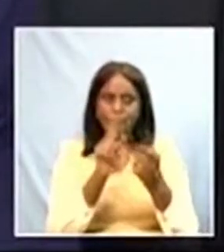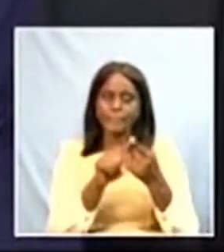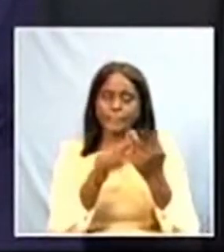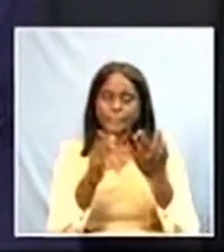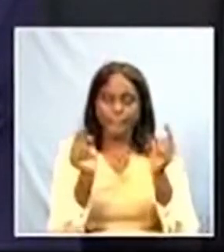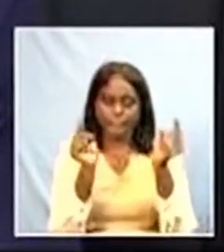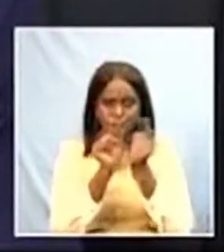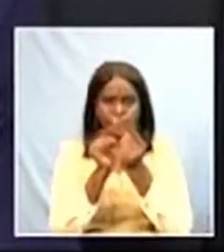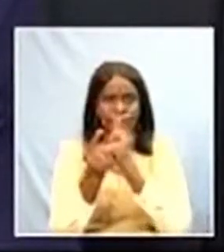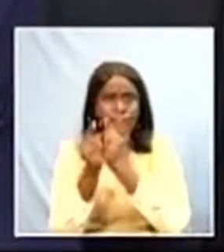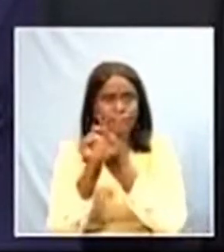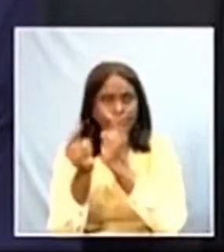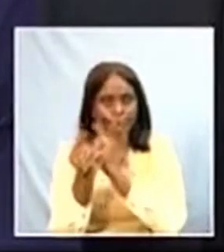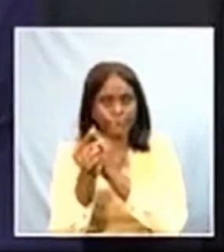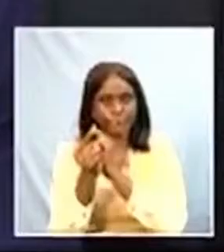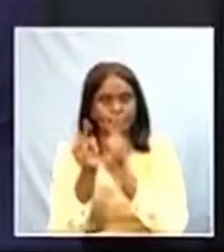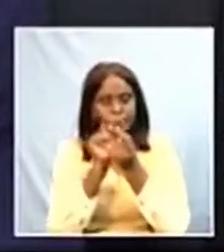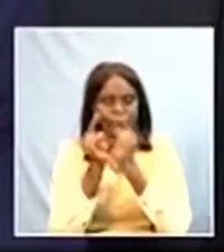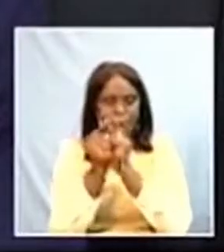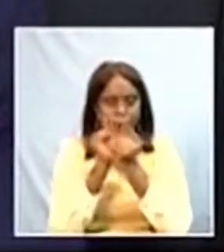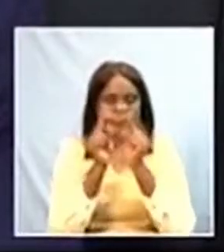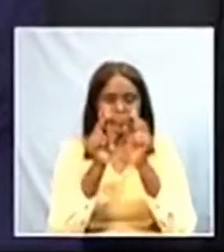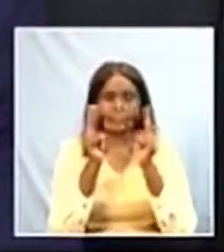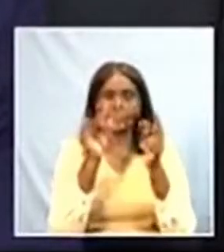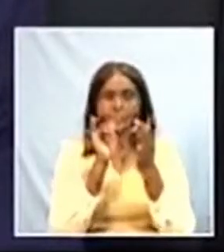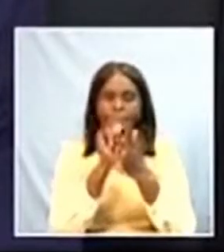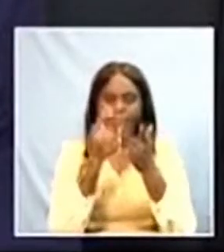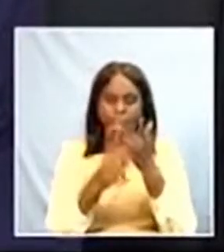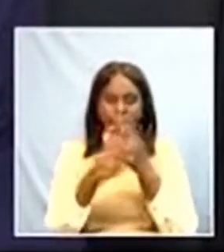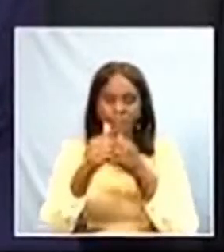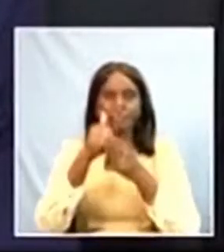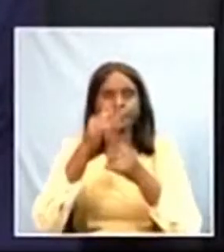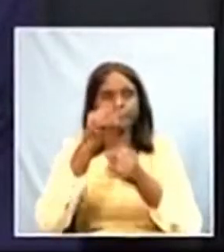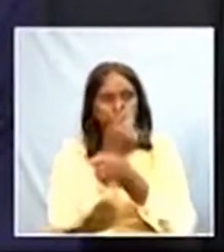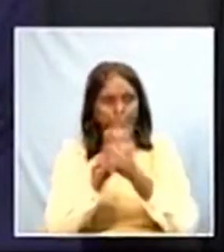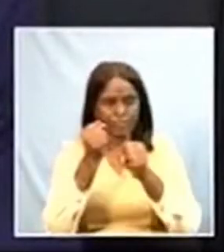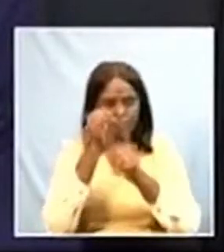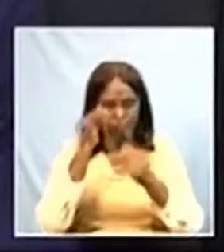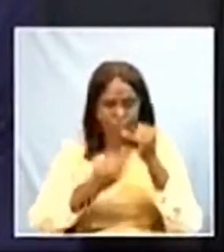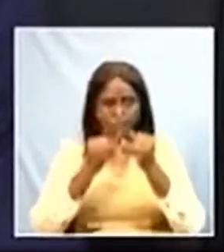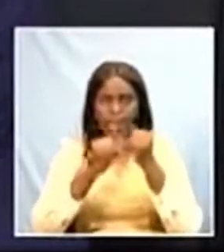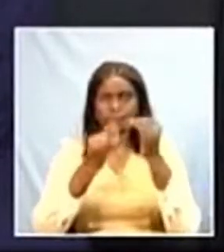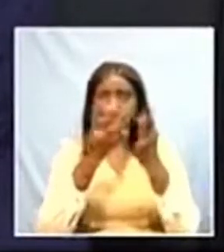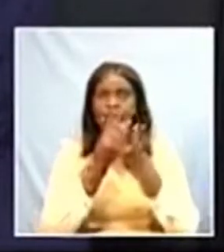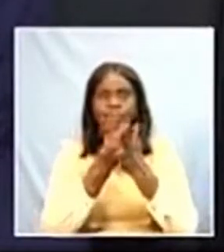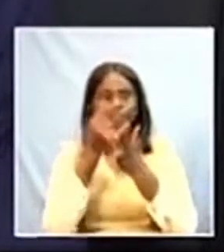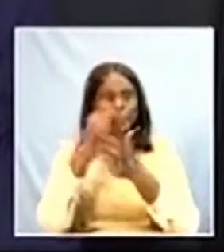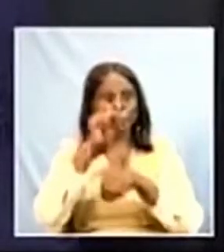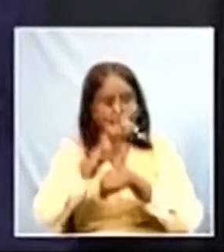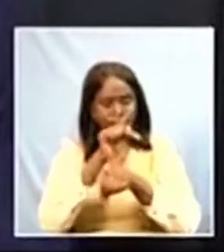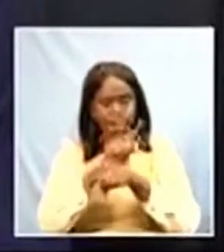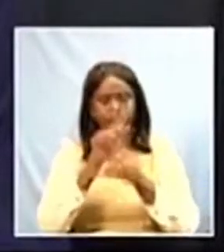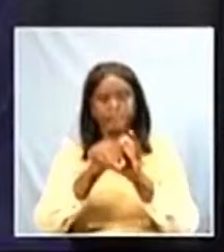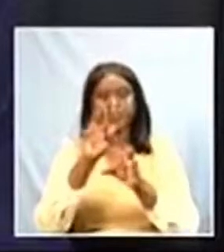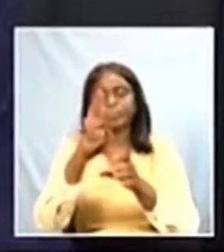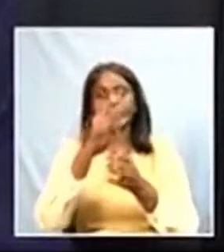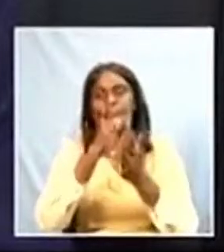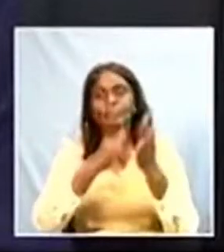to meet so that to settle final account of the project on 2nd